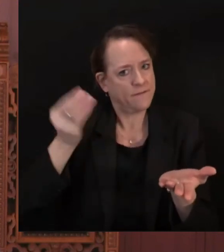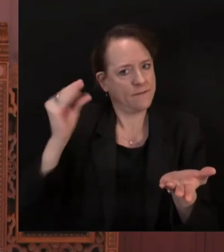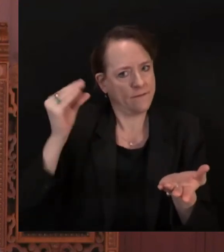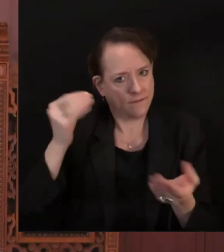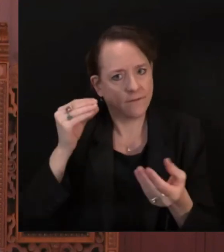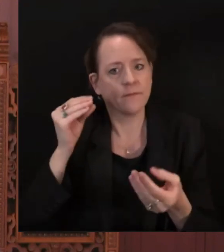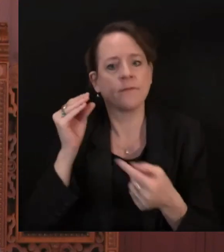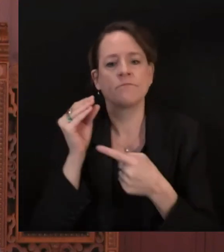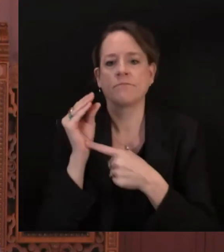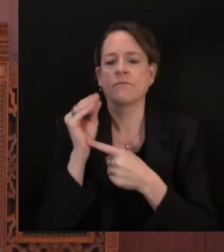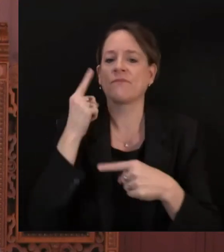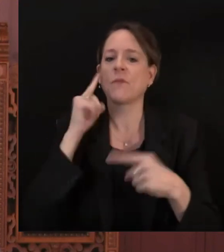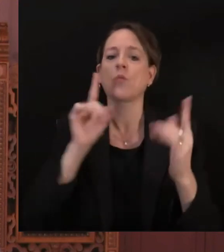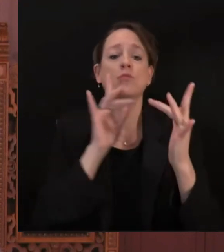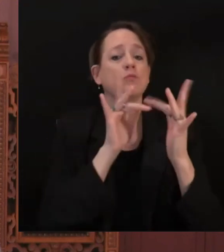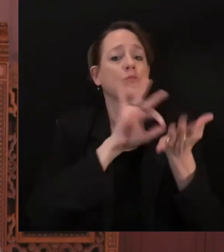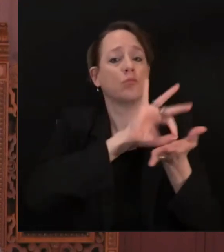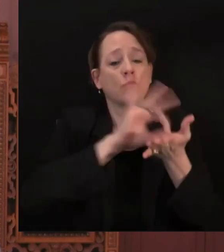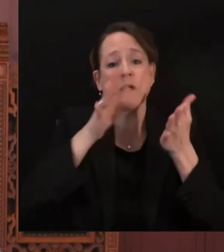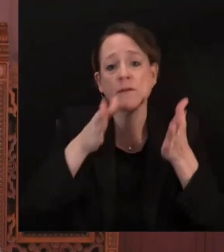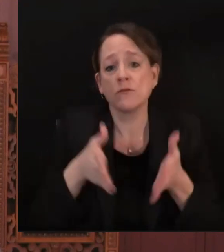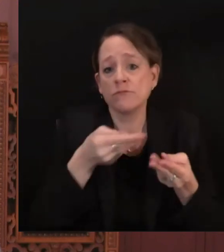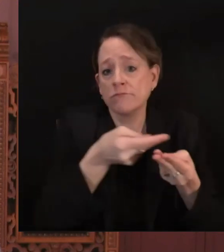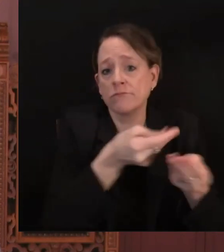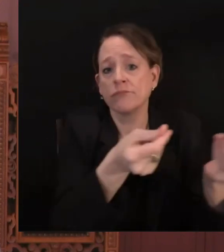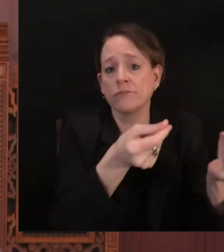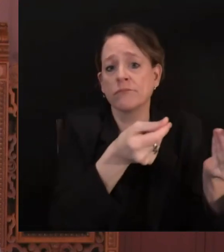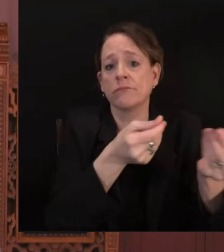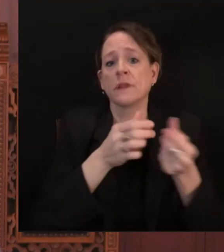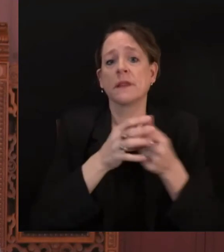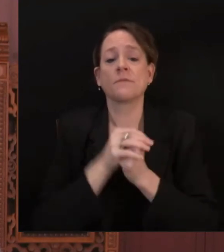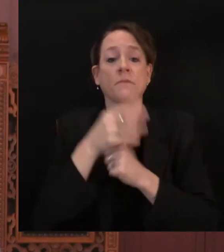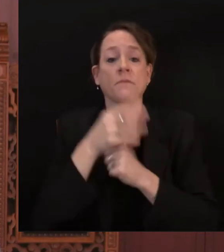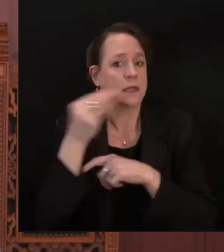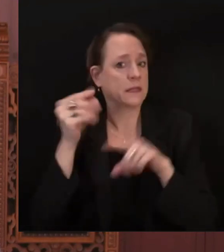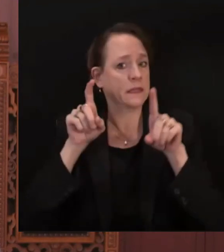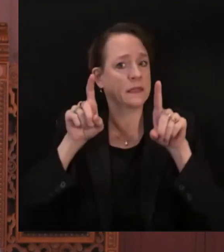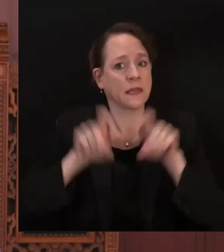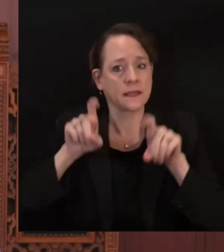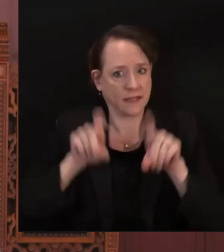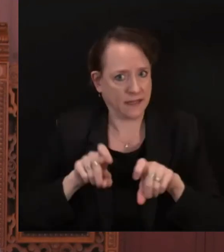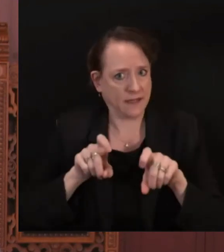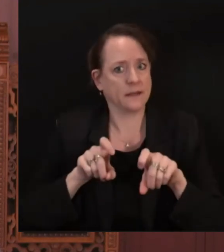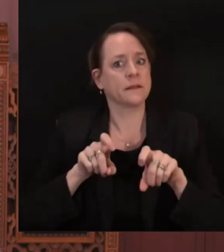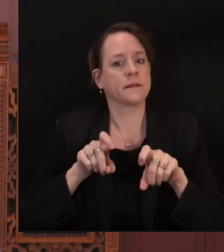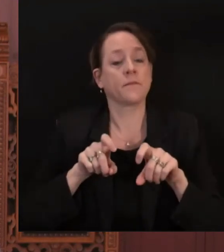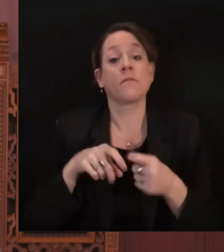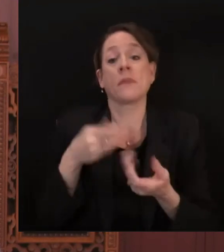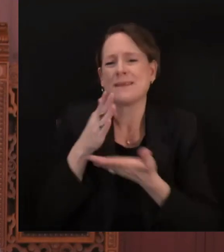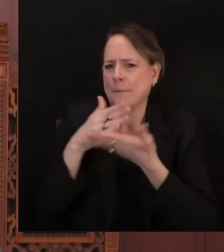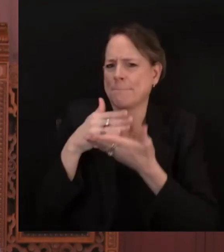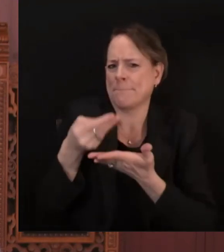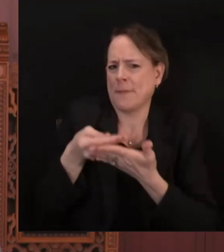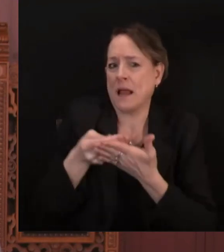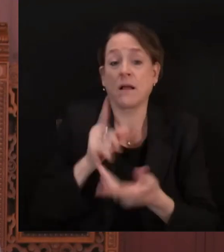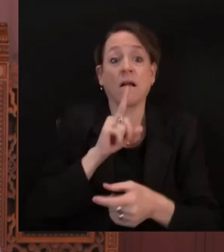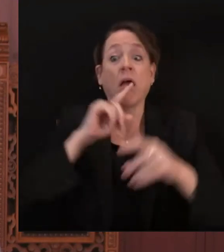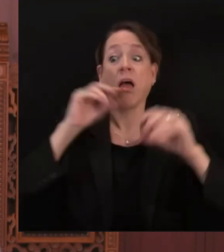year by any stretch. So we know that it's not adequate. We know that we can use that money for that